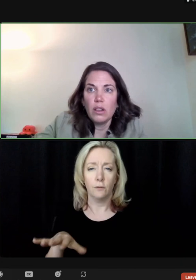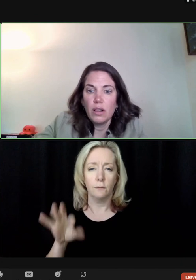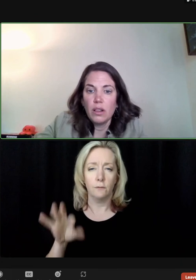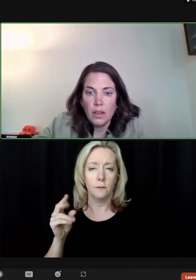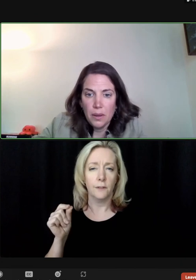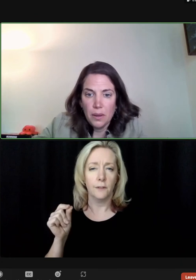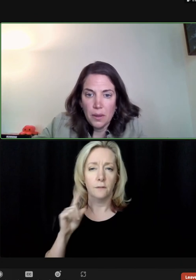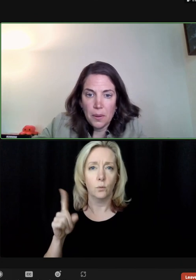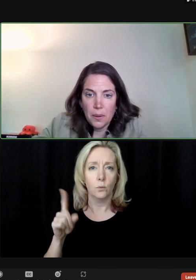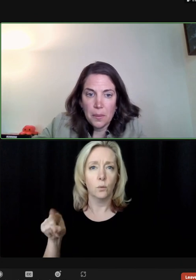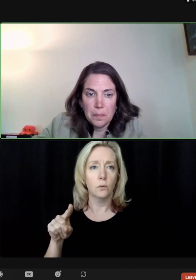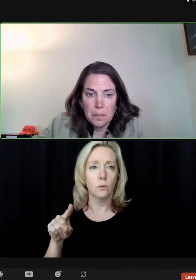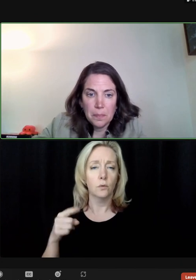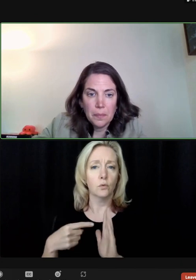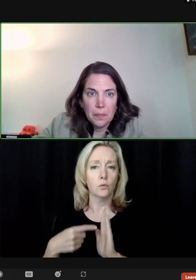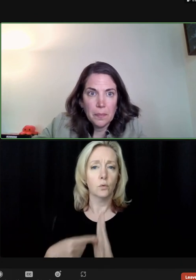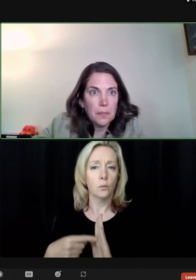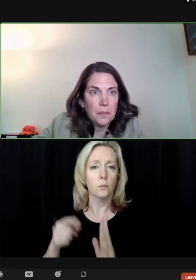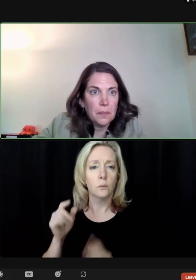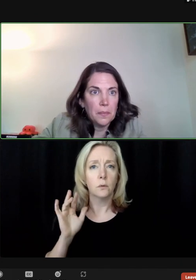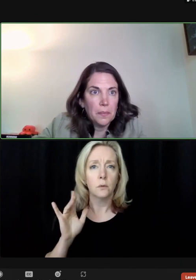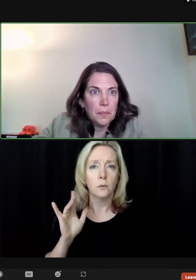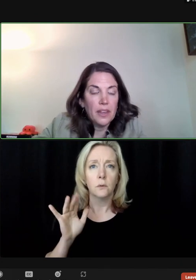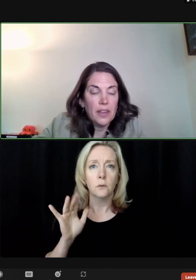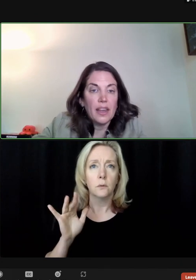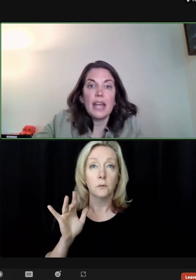you all, a